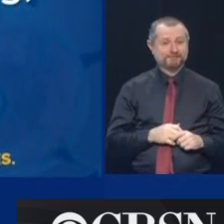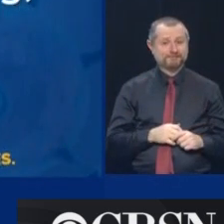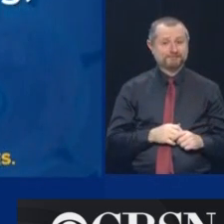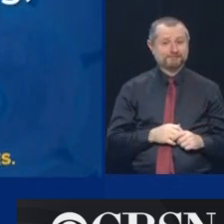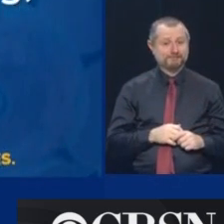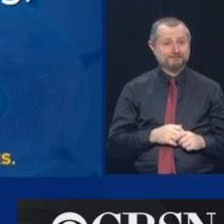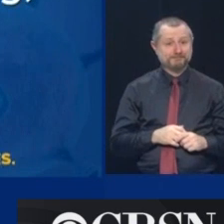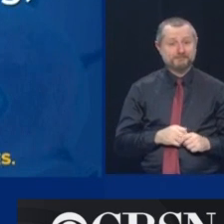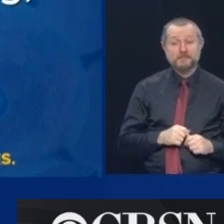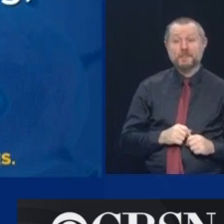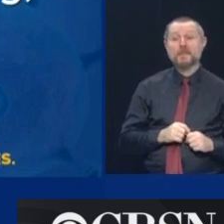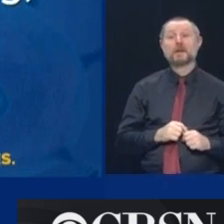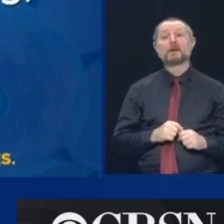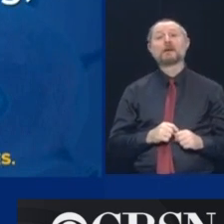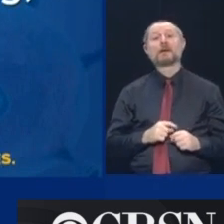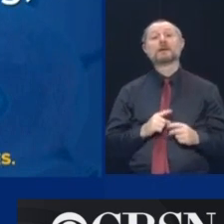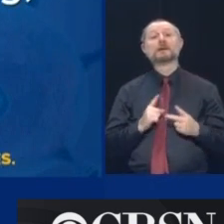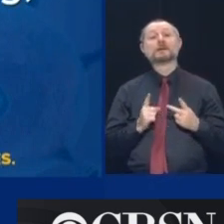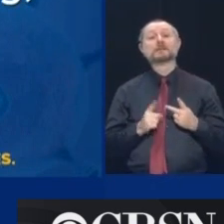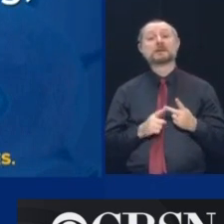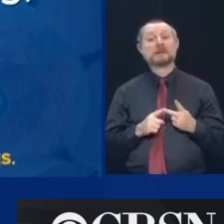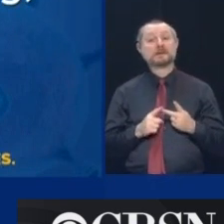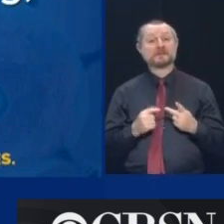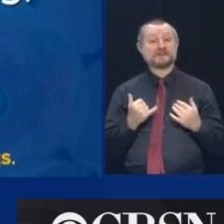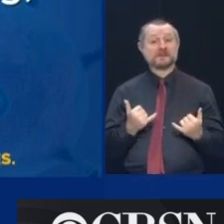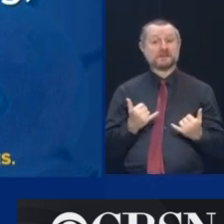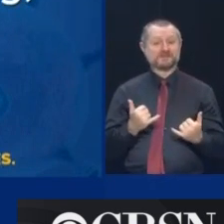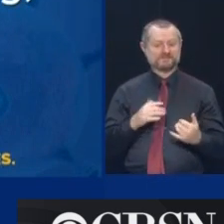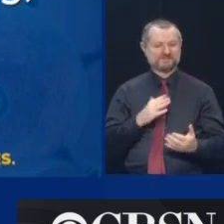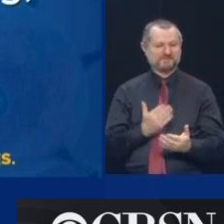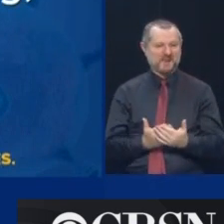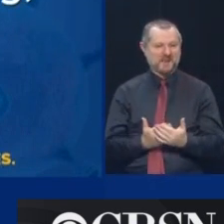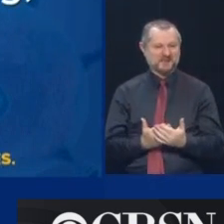increase. Add a second fact.